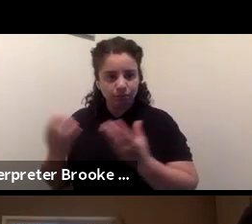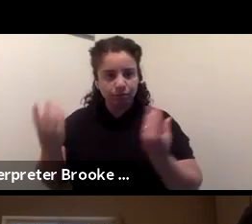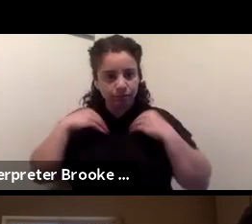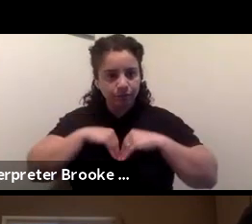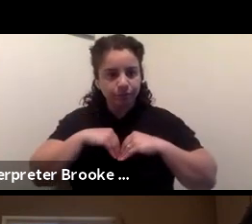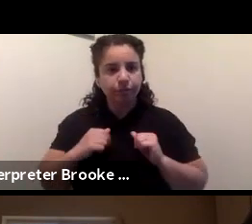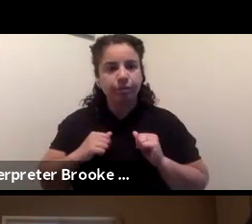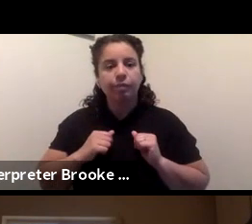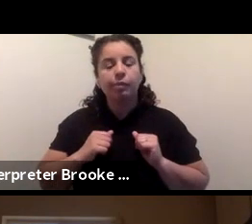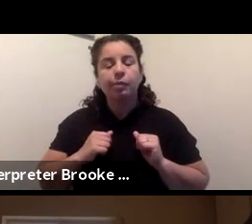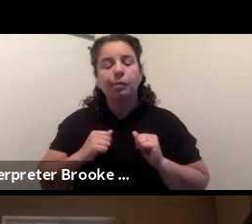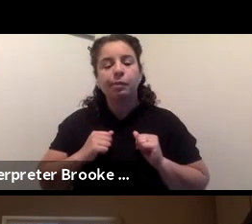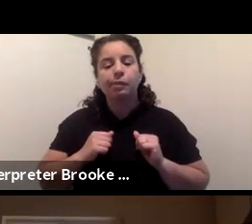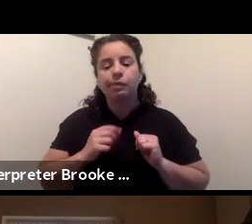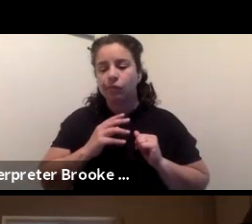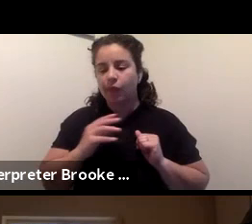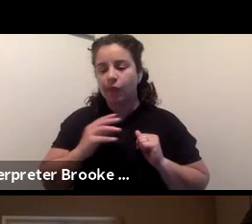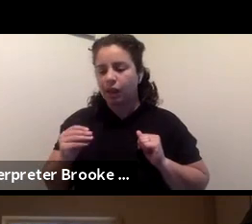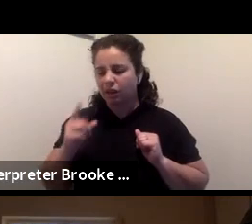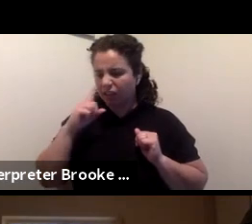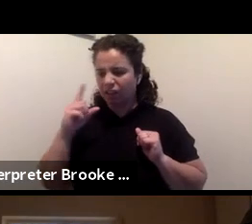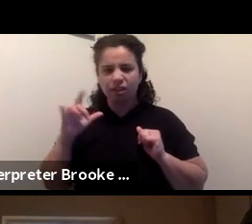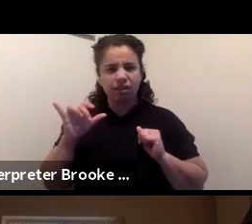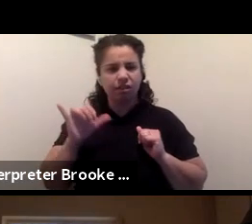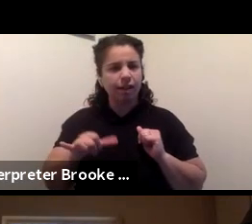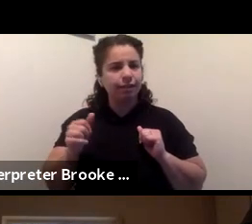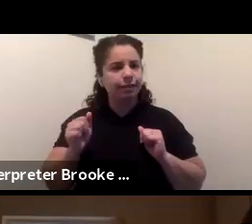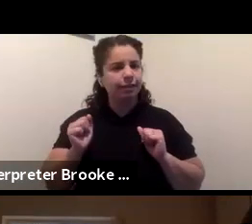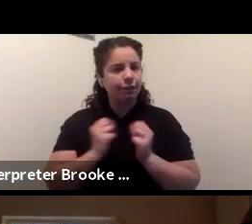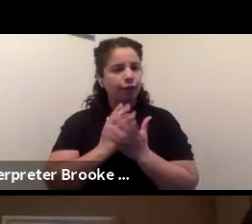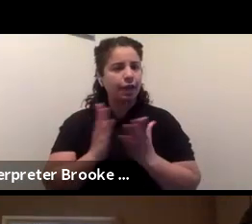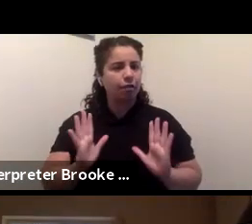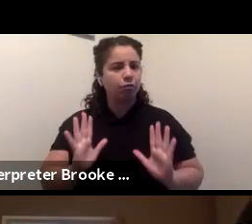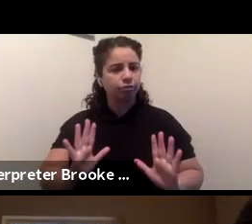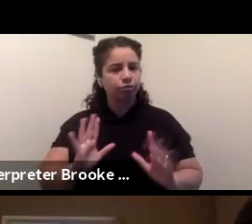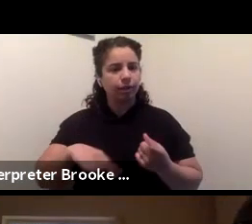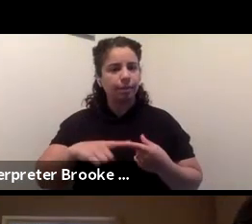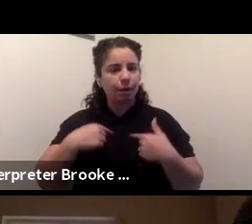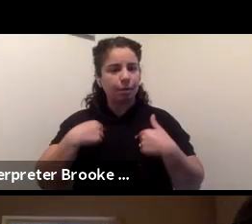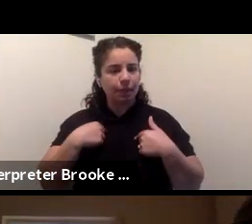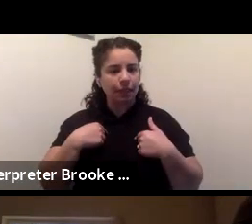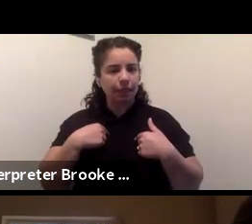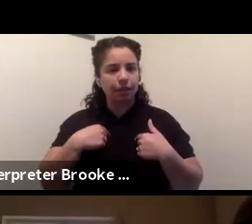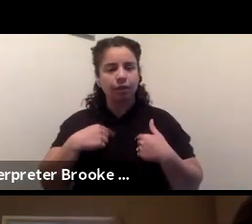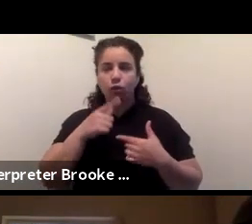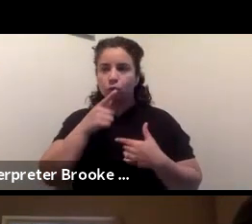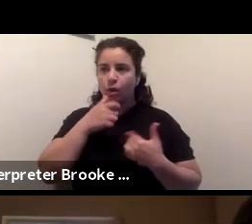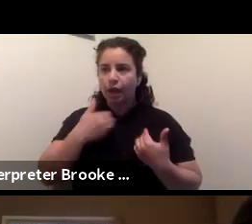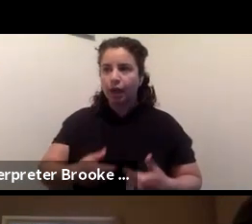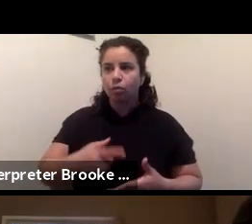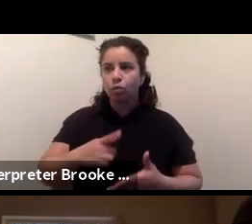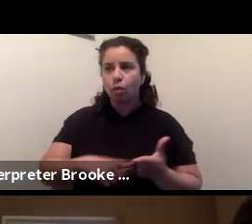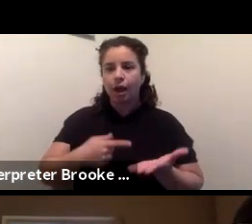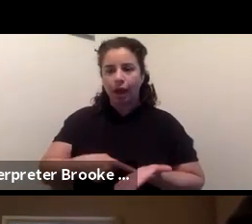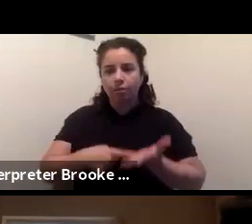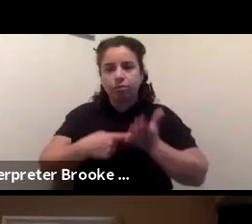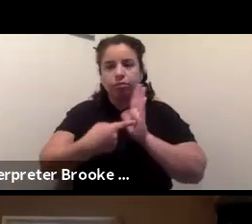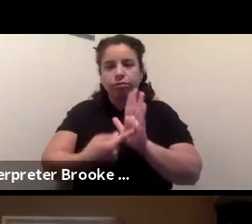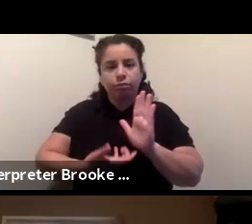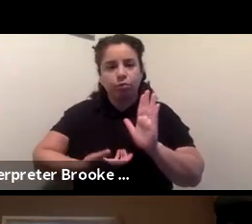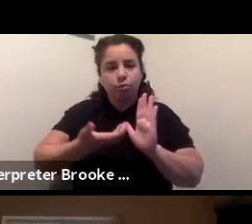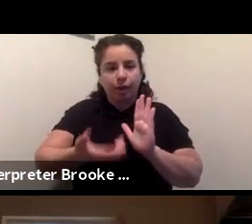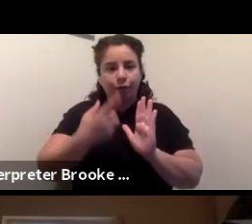And I think that covers everything about who I am, what I'm bringing here today. Am I right about